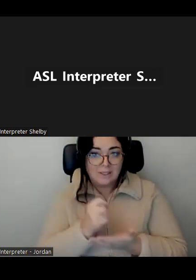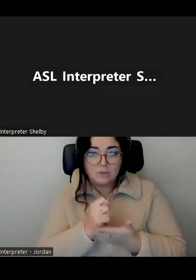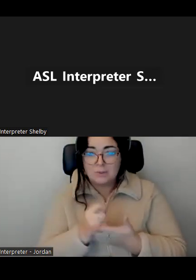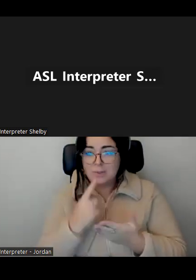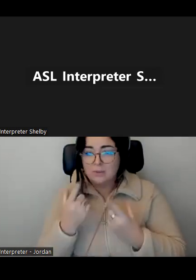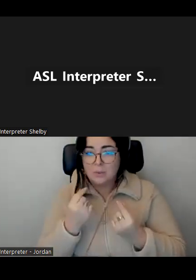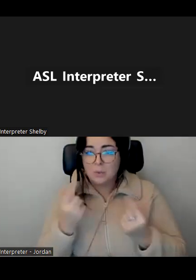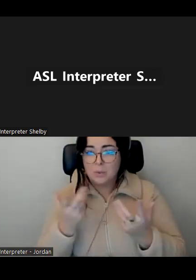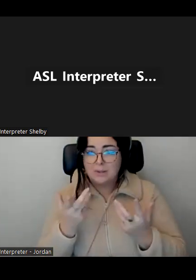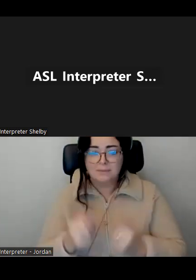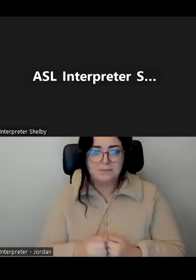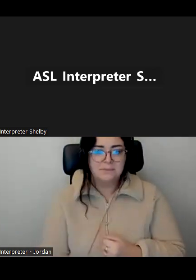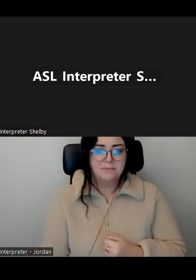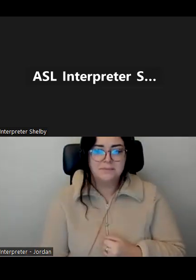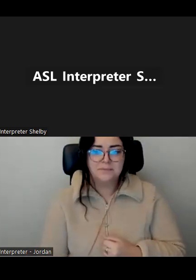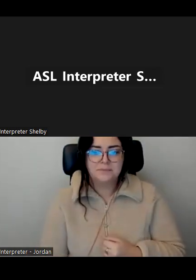that?